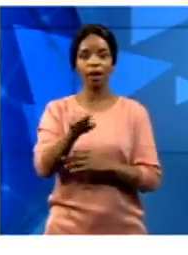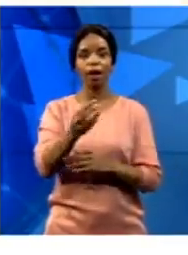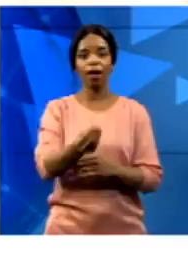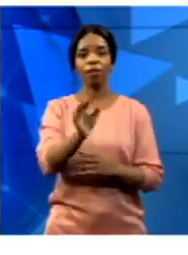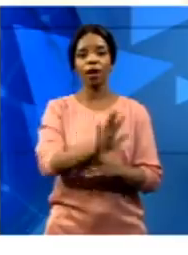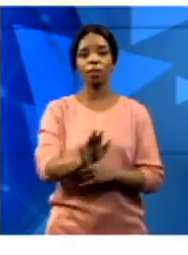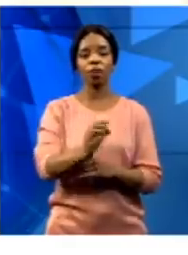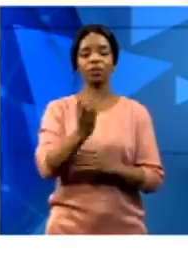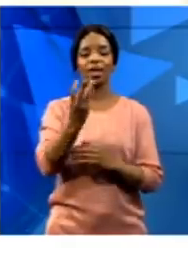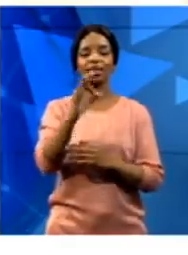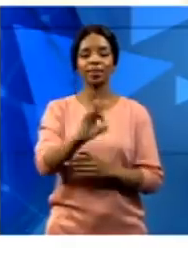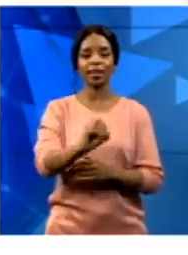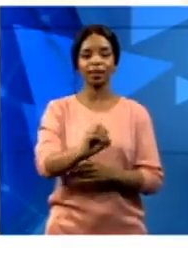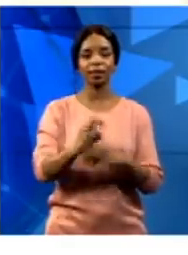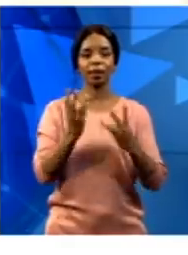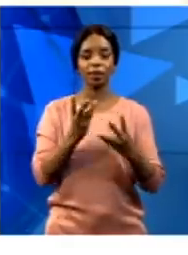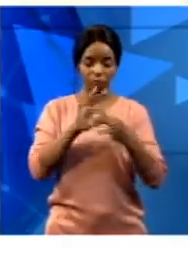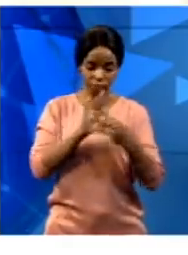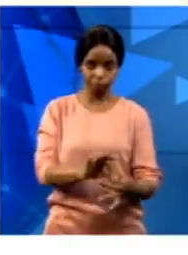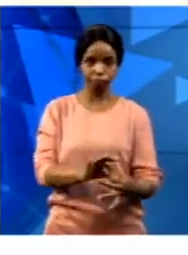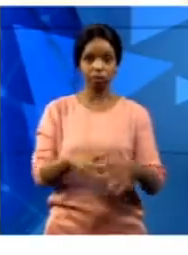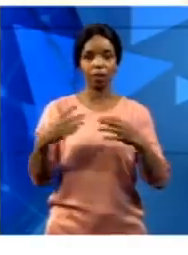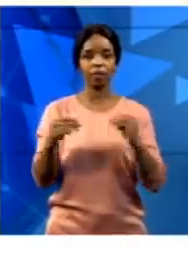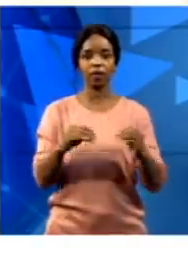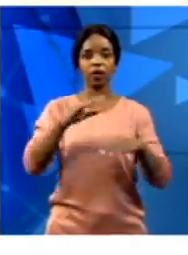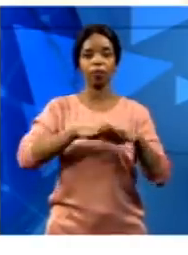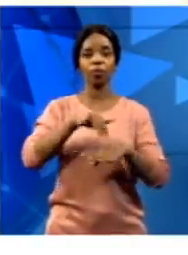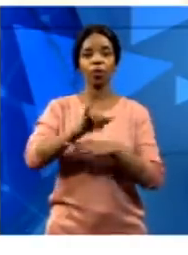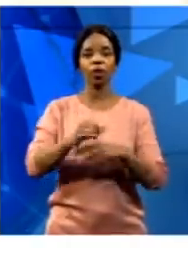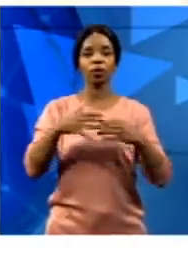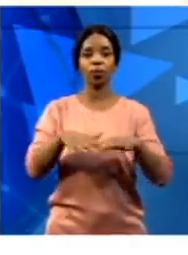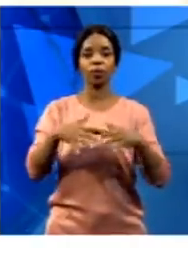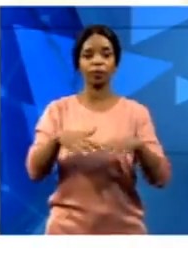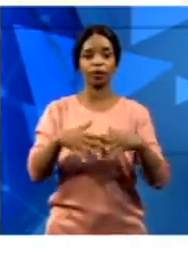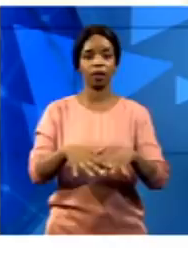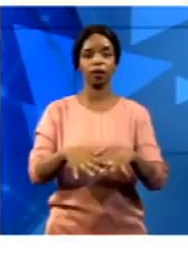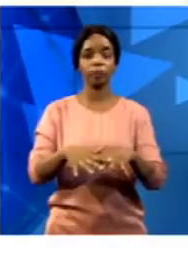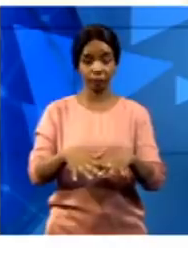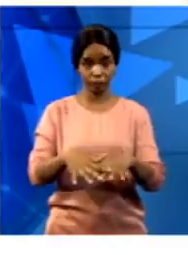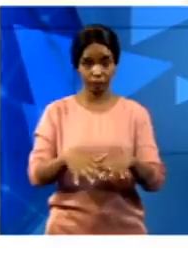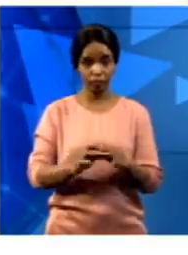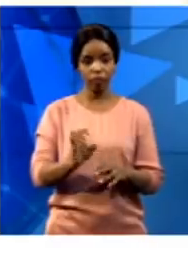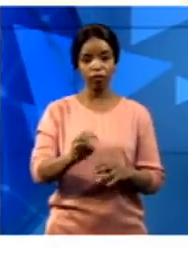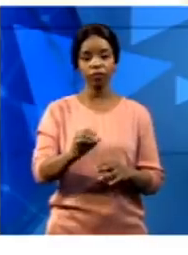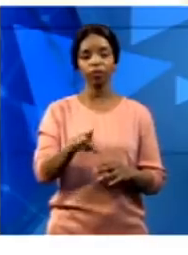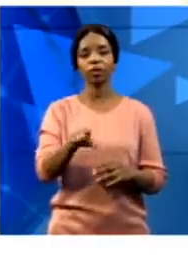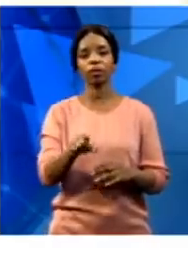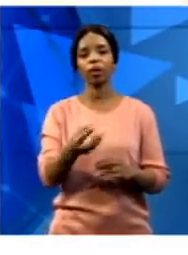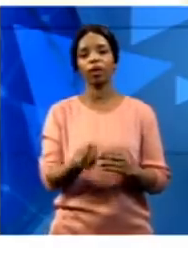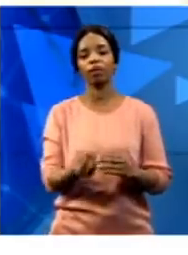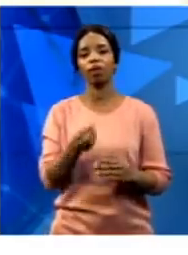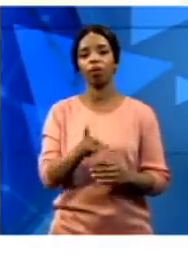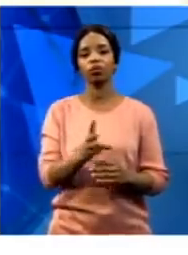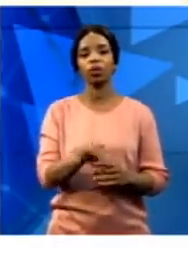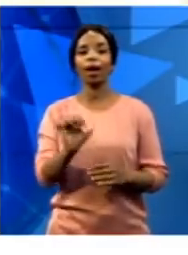30 people that are dedicated to running that site. Many of them come from the team at Wesgro, but there's other